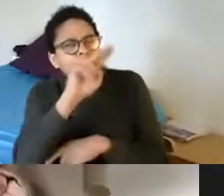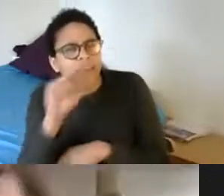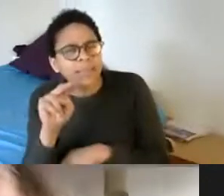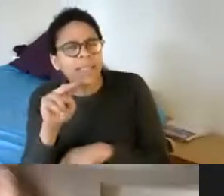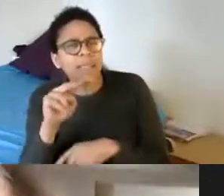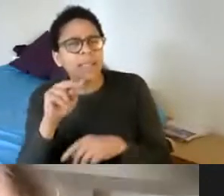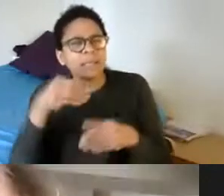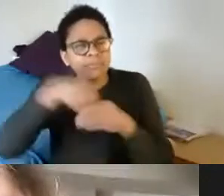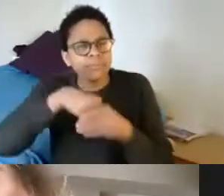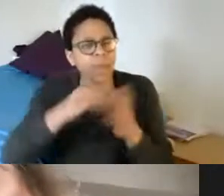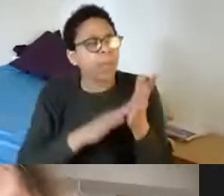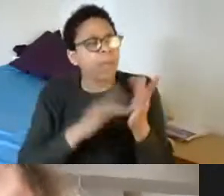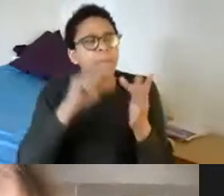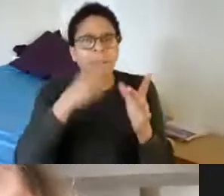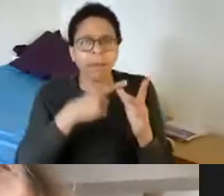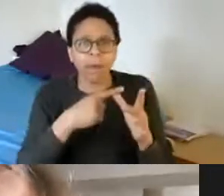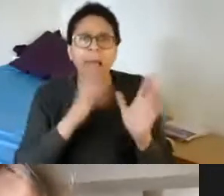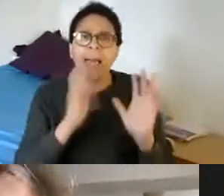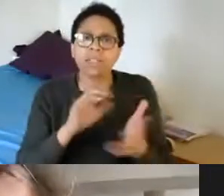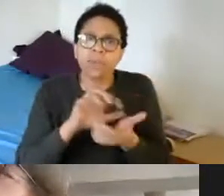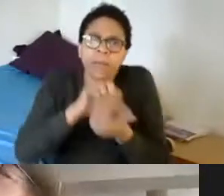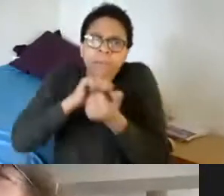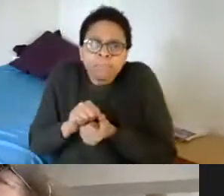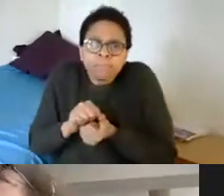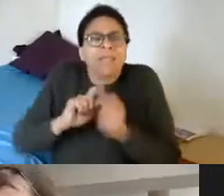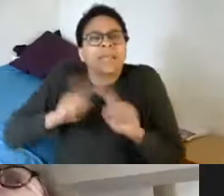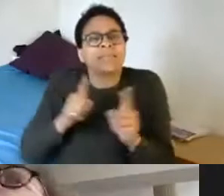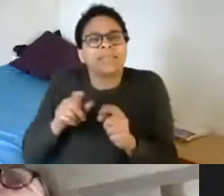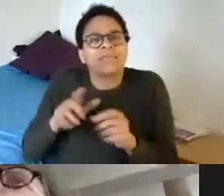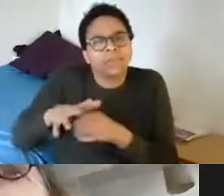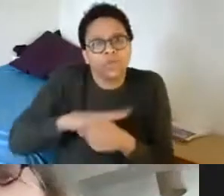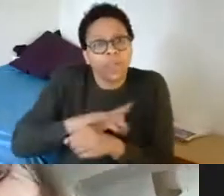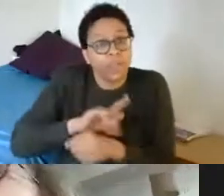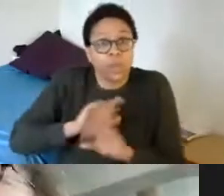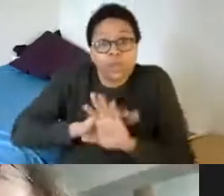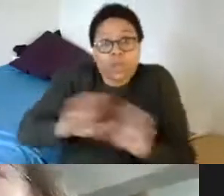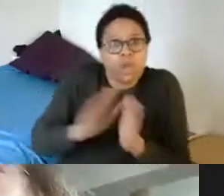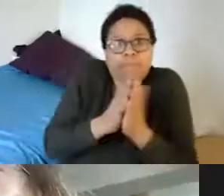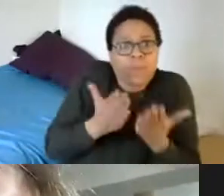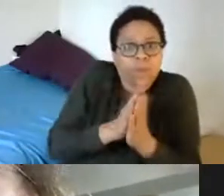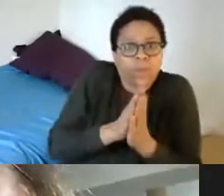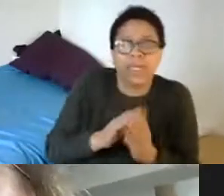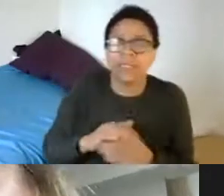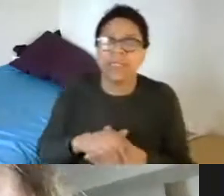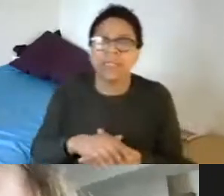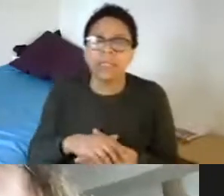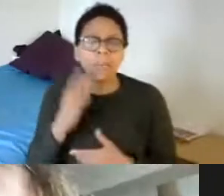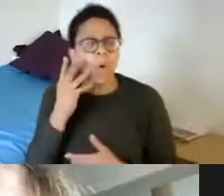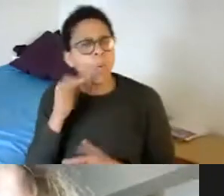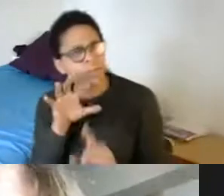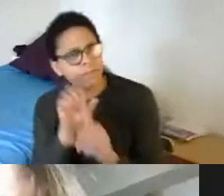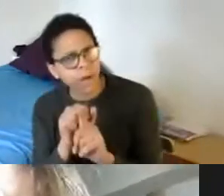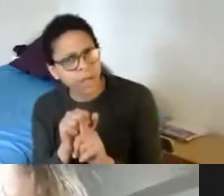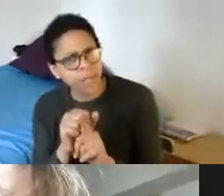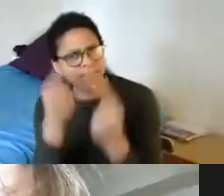stored in different conditions because it's not a book. And so I just wondered, like, when you find the items like the